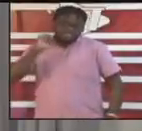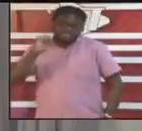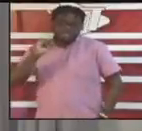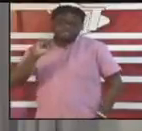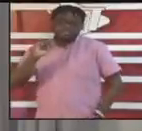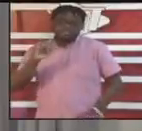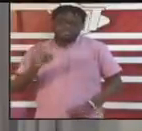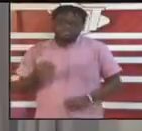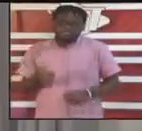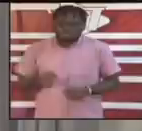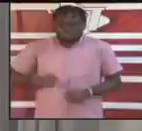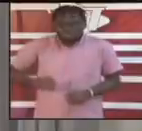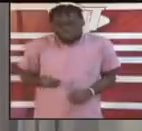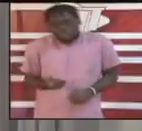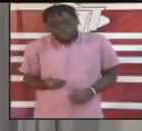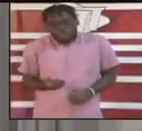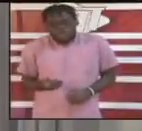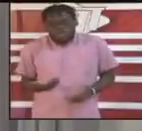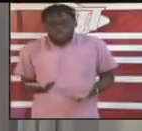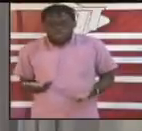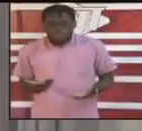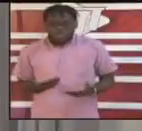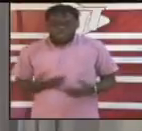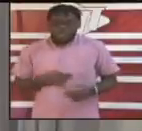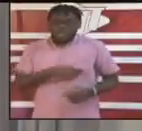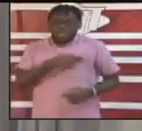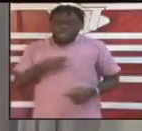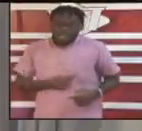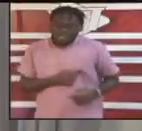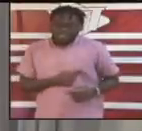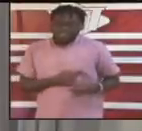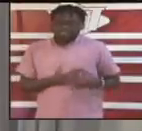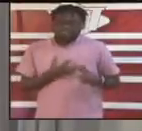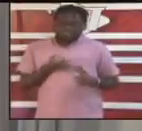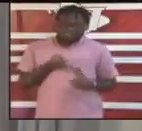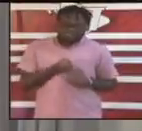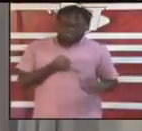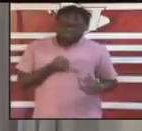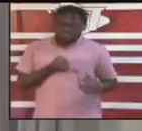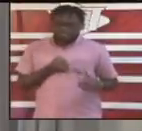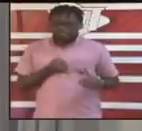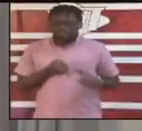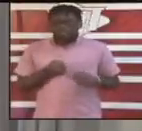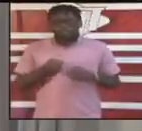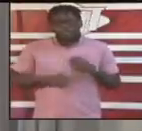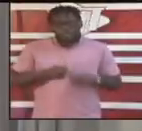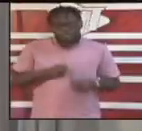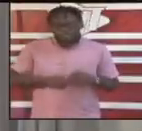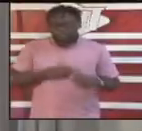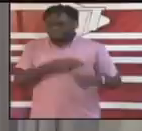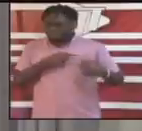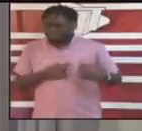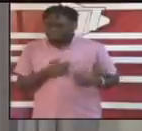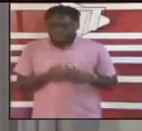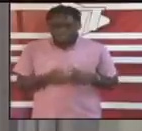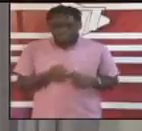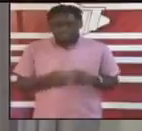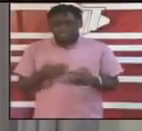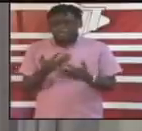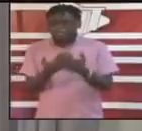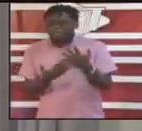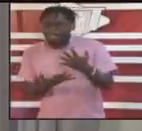cerebrovascular accidents, blood clotting, and we are noticing that now in a former healthy